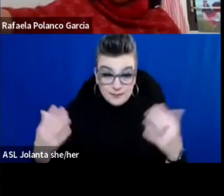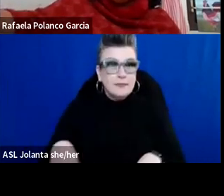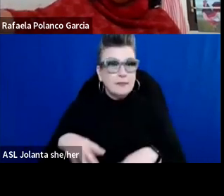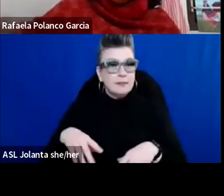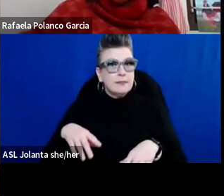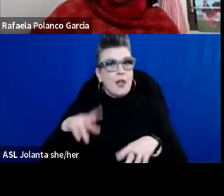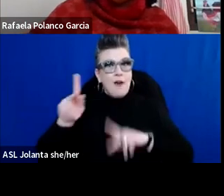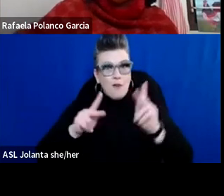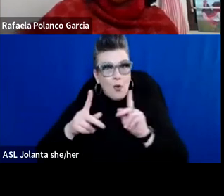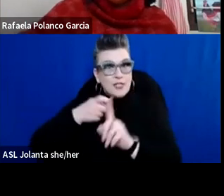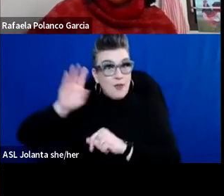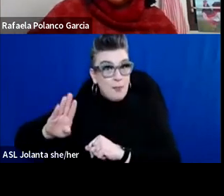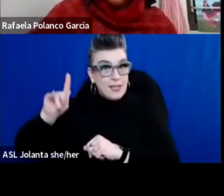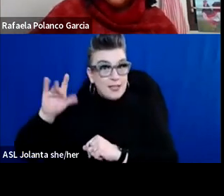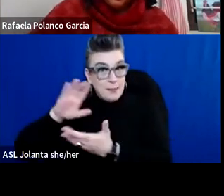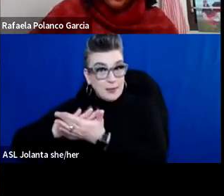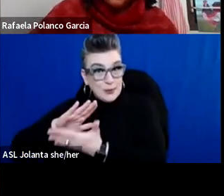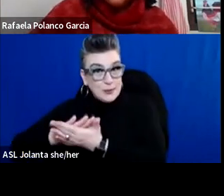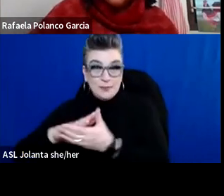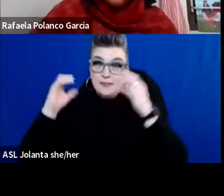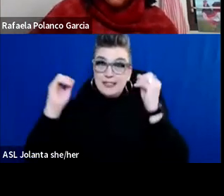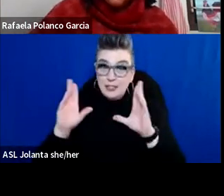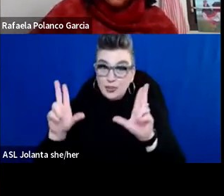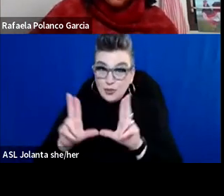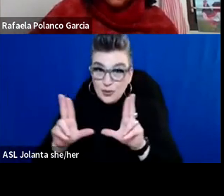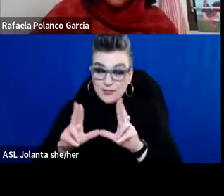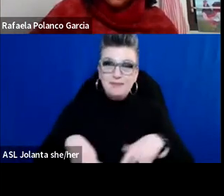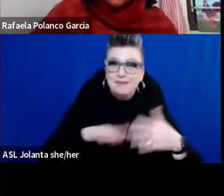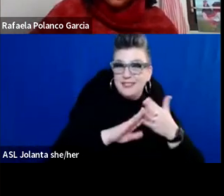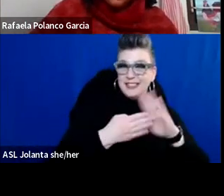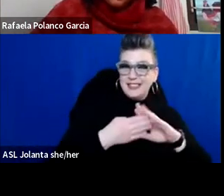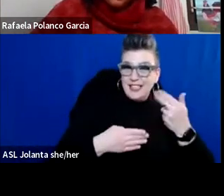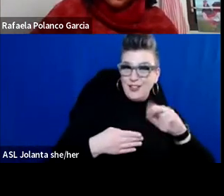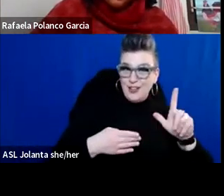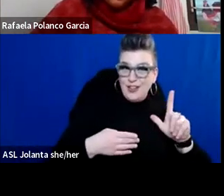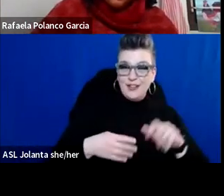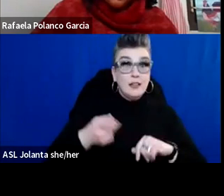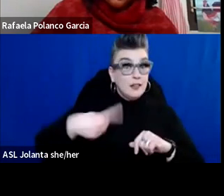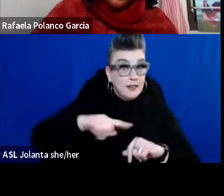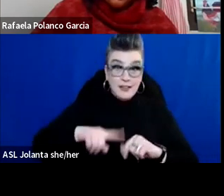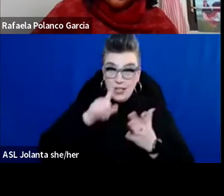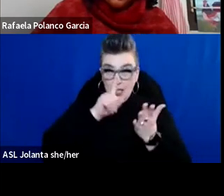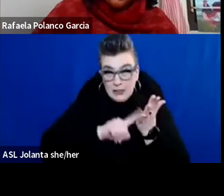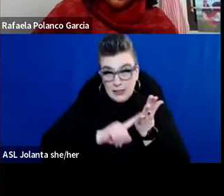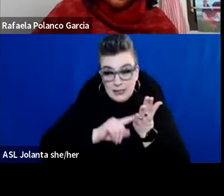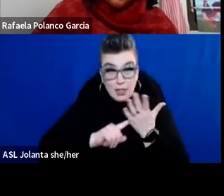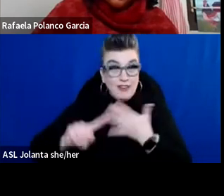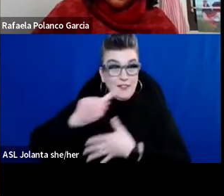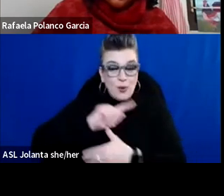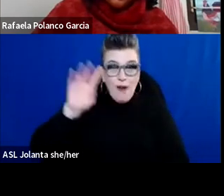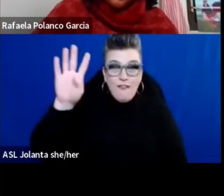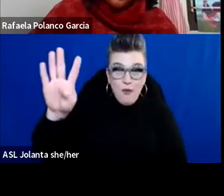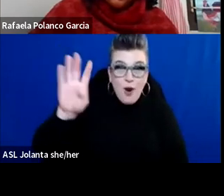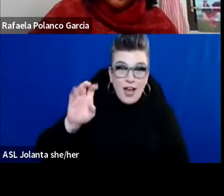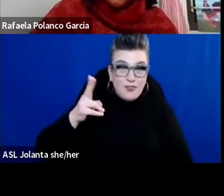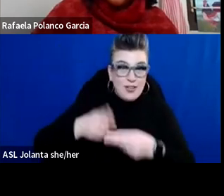boston public schools the teachers union and city hall they reviewed 400 unique nominations across